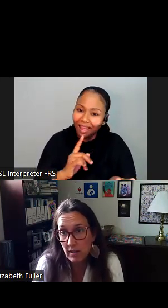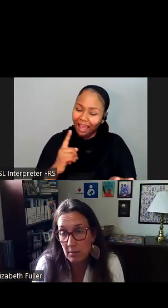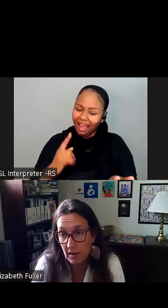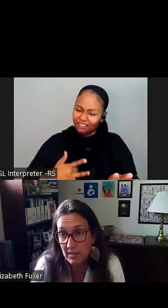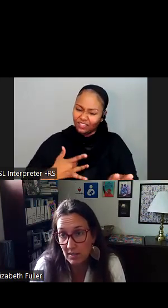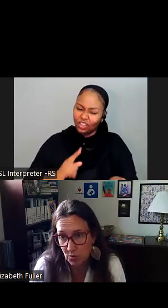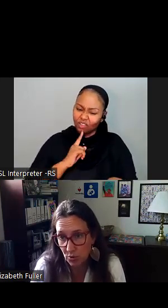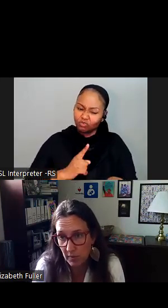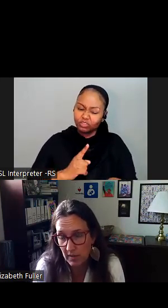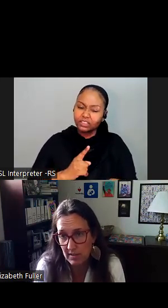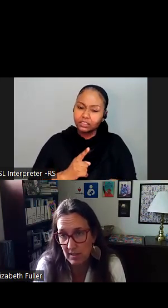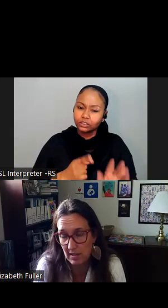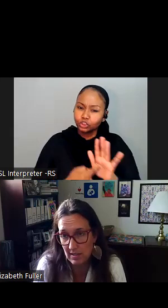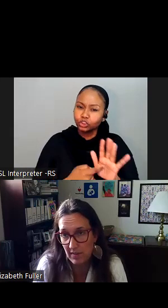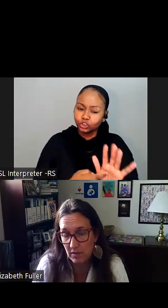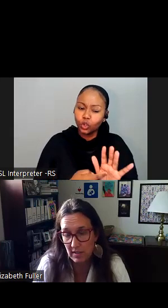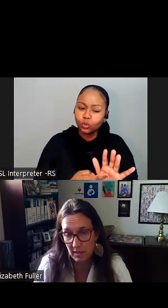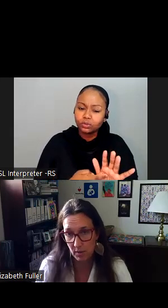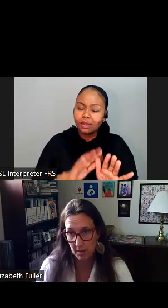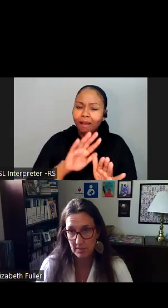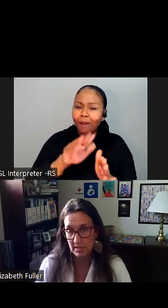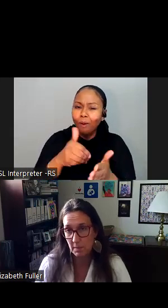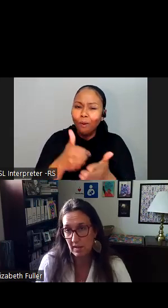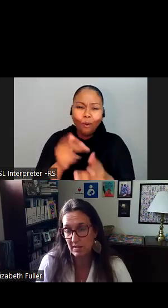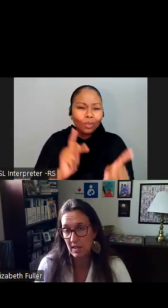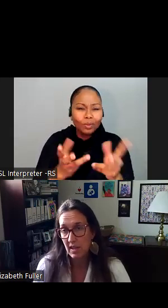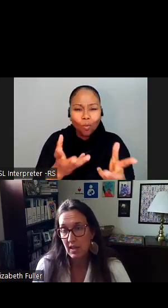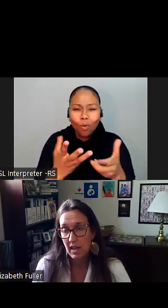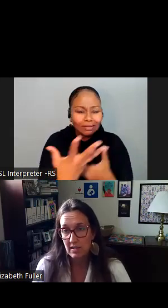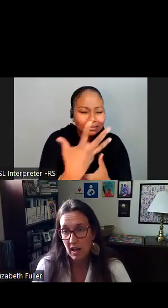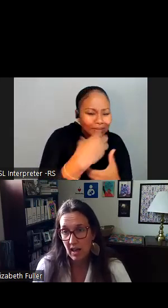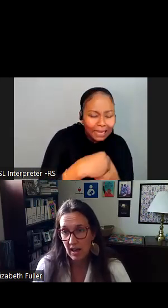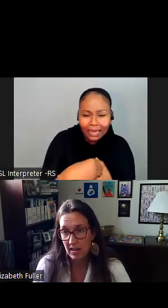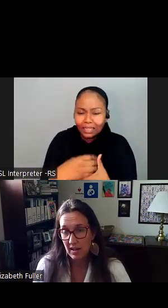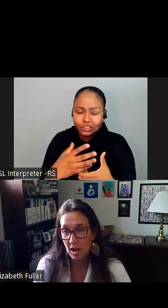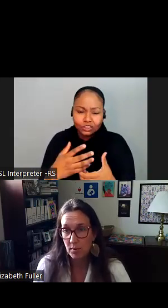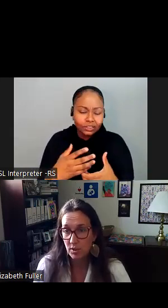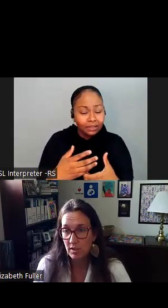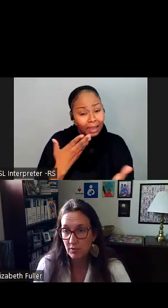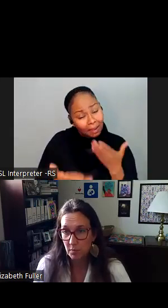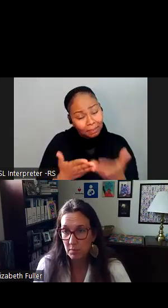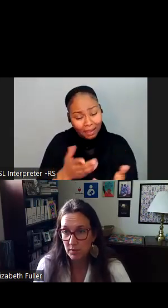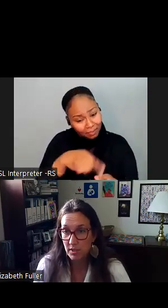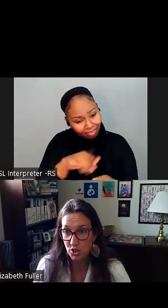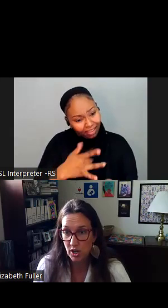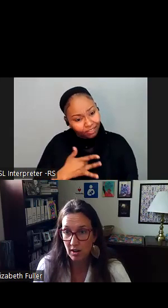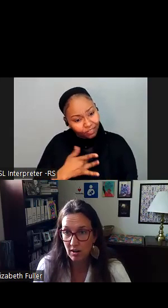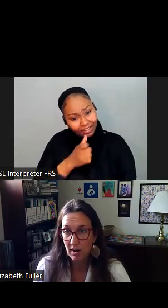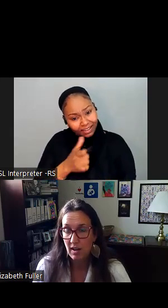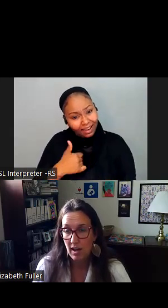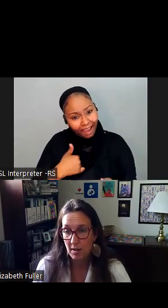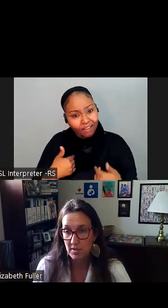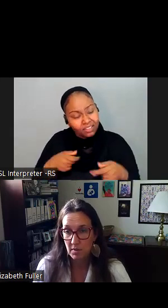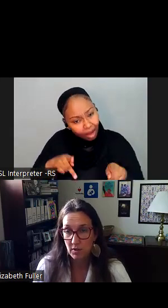engagement amongst this group is felt that perhaps this space has not had an opportunity for people to